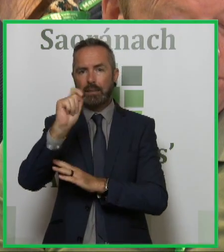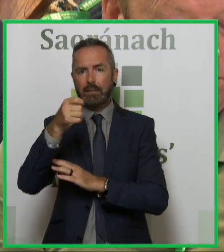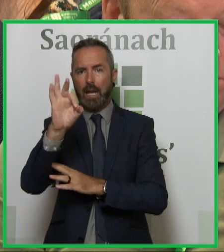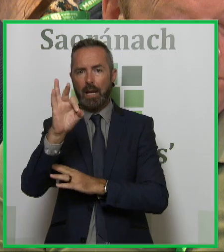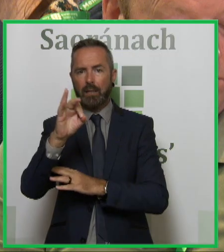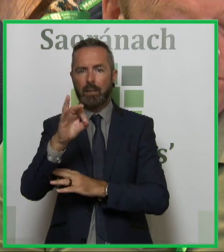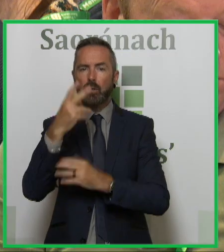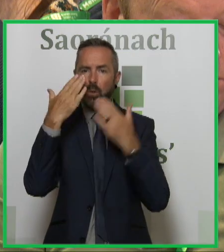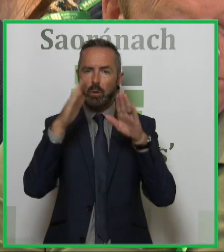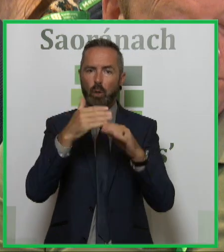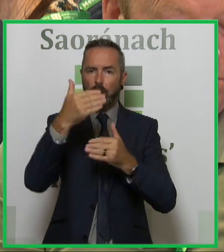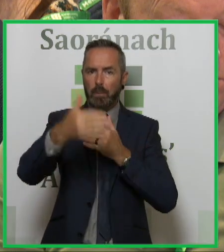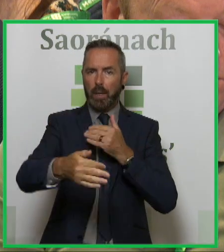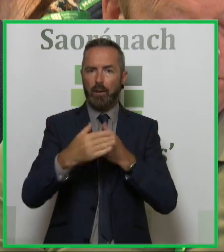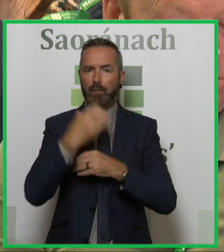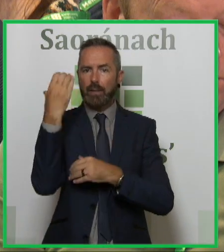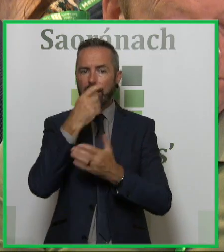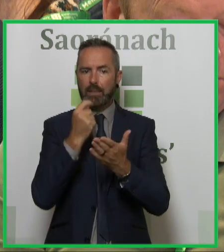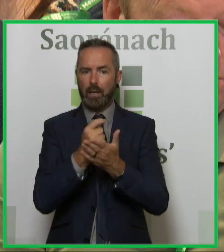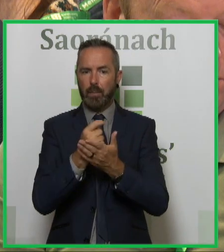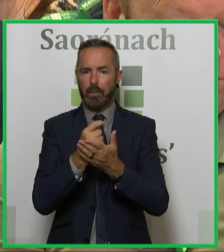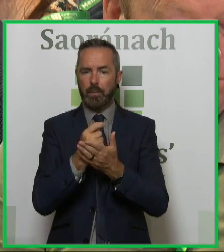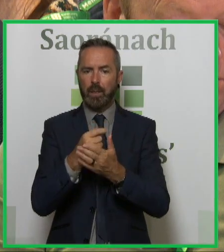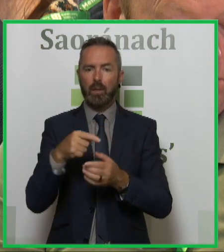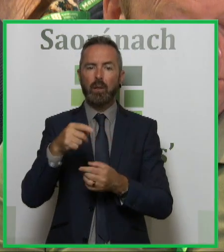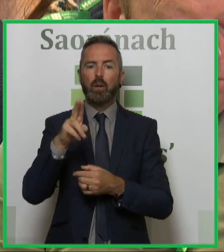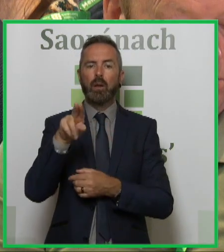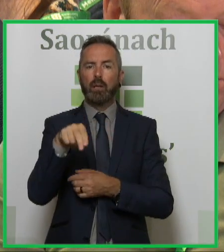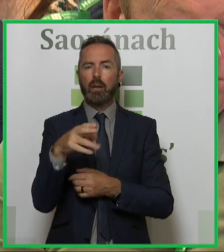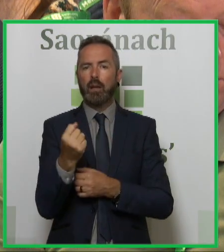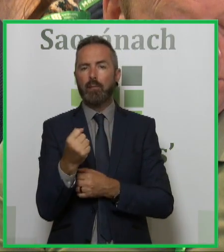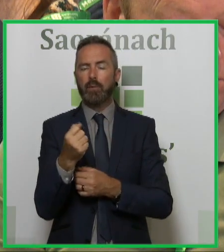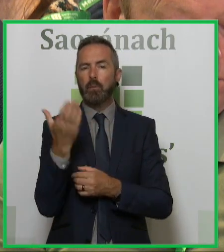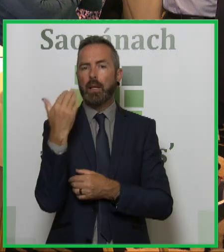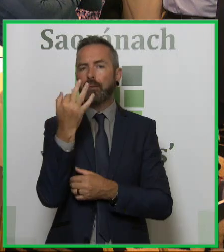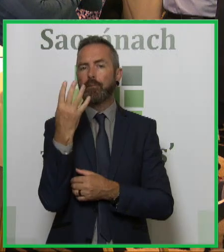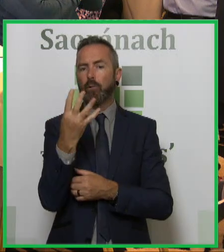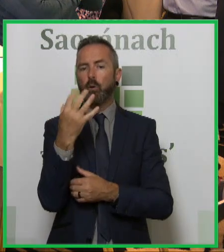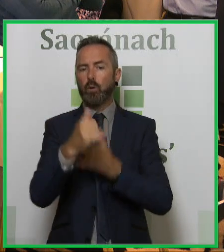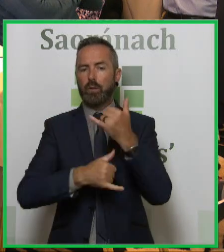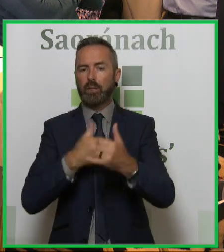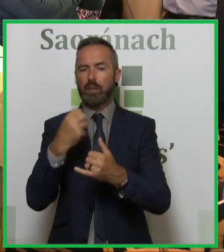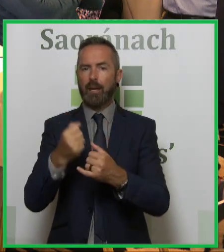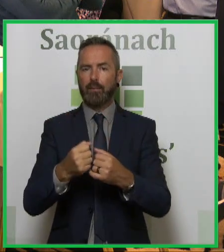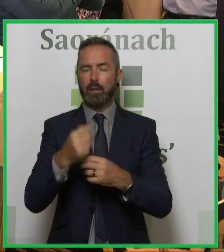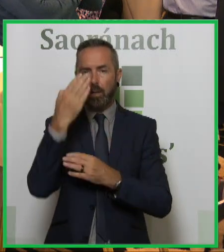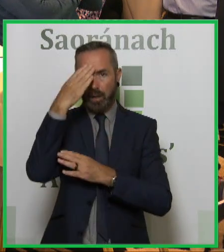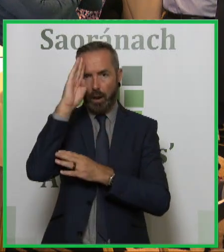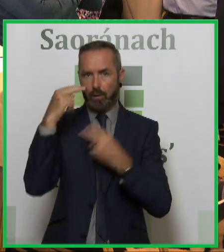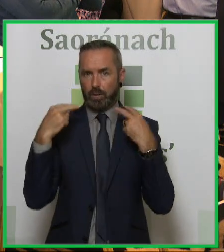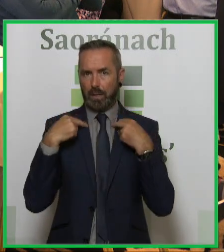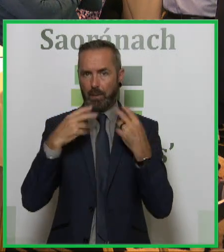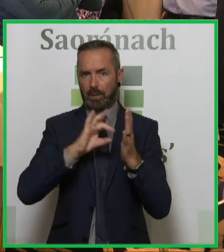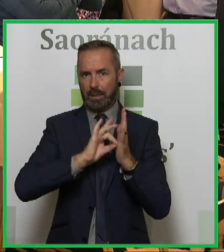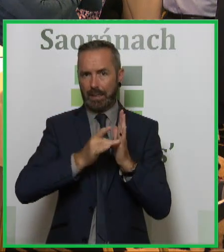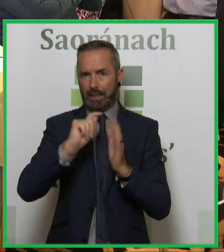and when we did this a couple of years ago, we were able to get, from the last 4 years, we have Irish language key tags, which is something